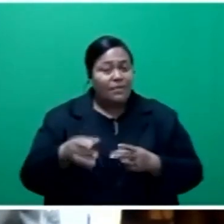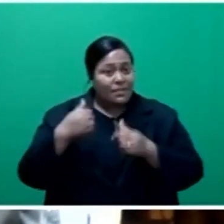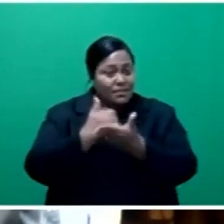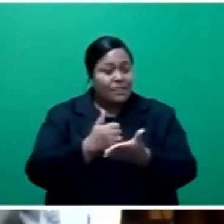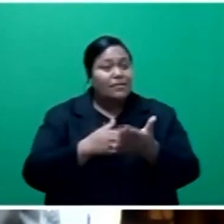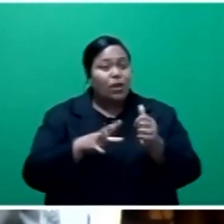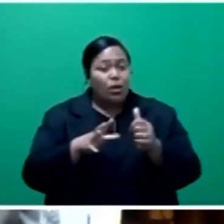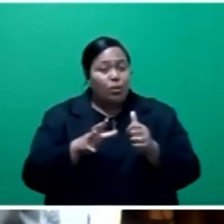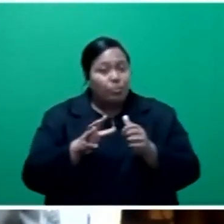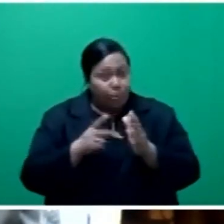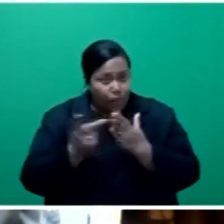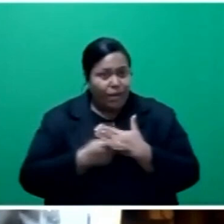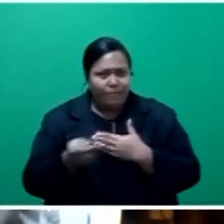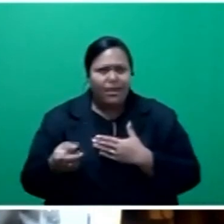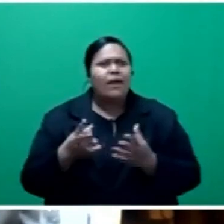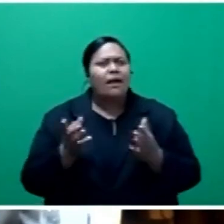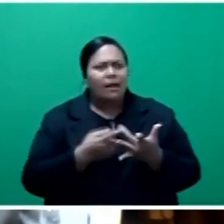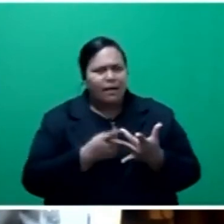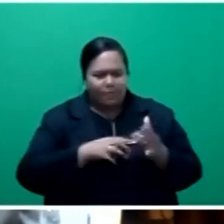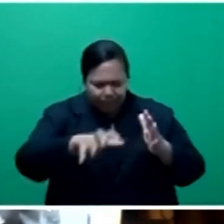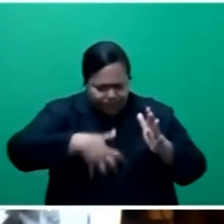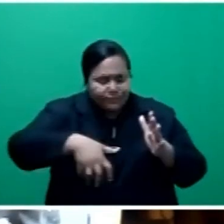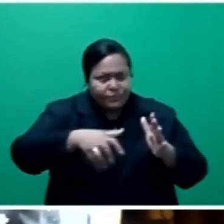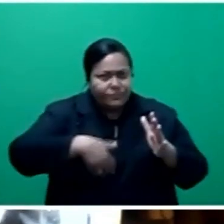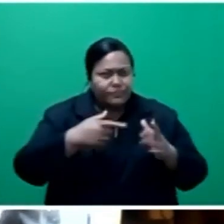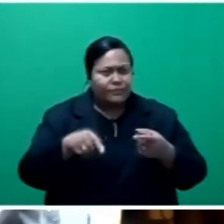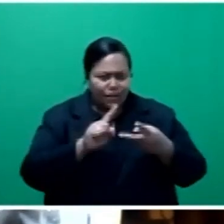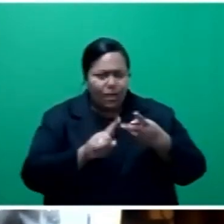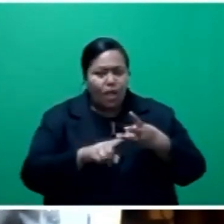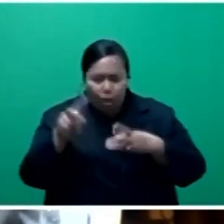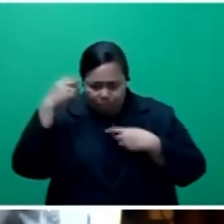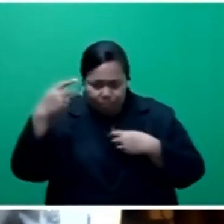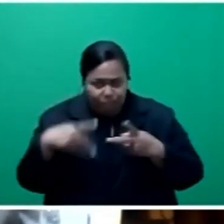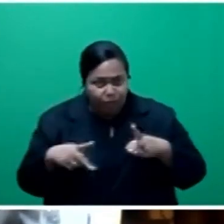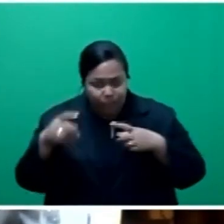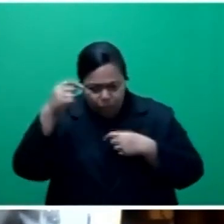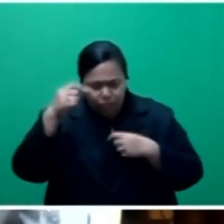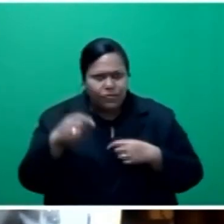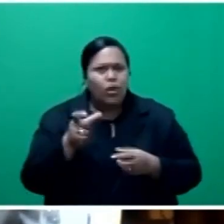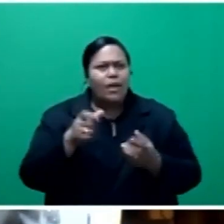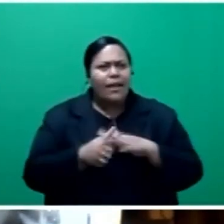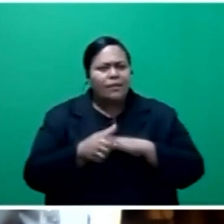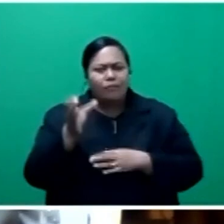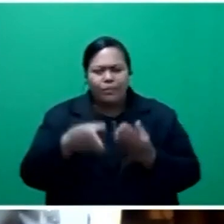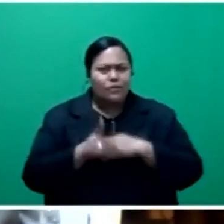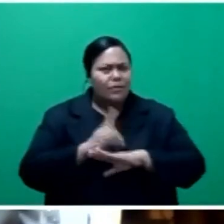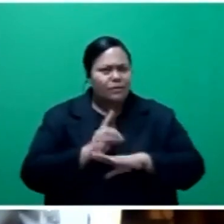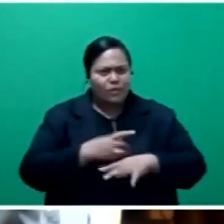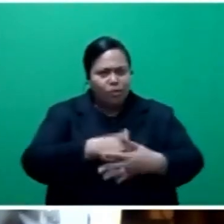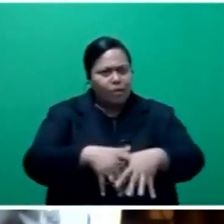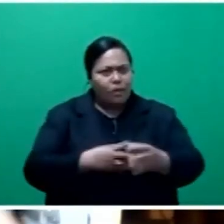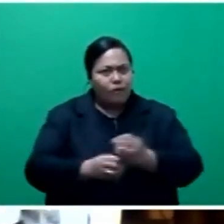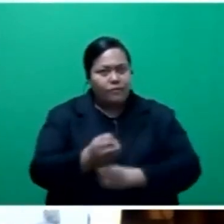on the licensing and monitoring of river, gravel and sand extractions, performance audit on the access for persons with disabilities to public office and public